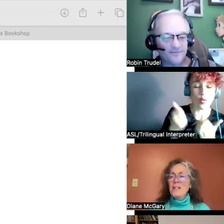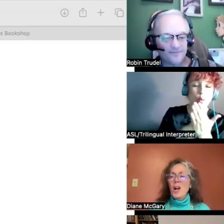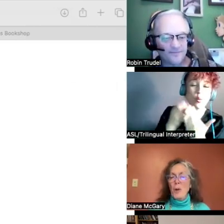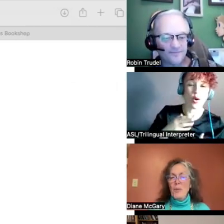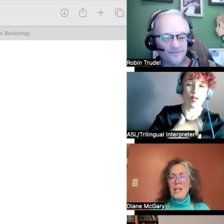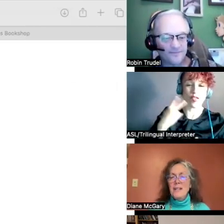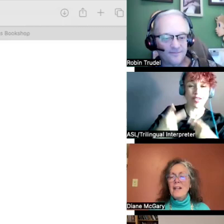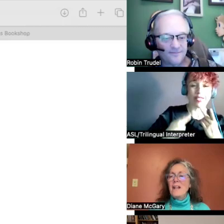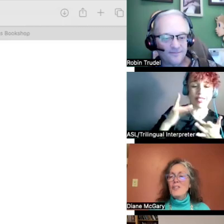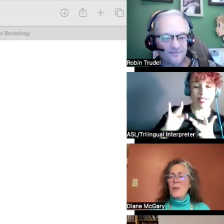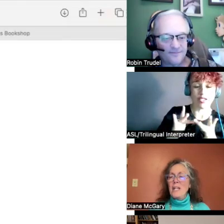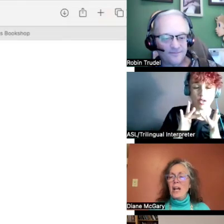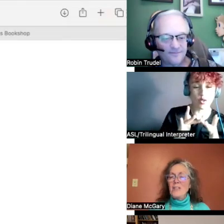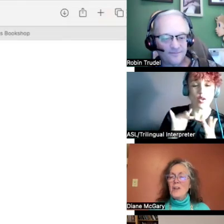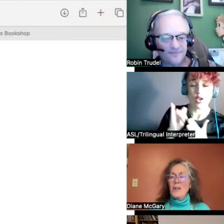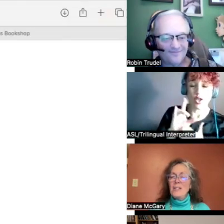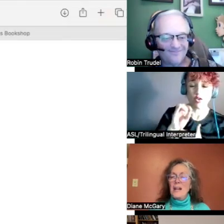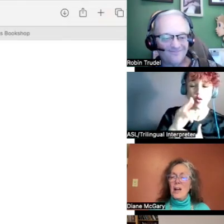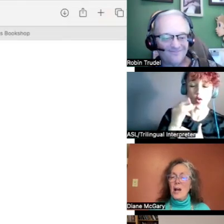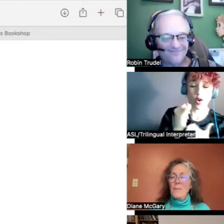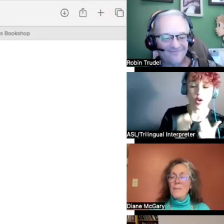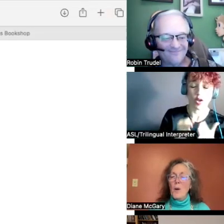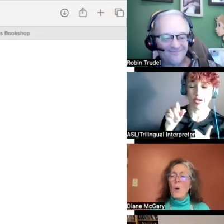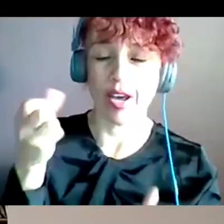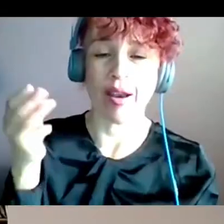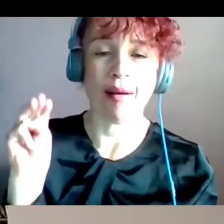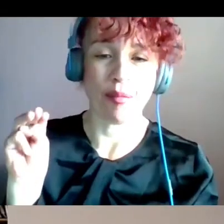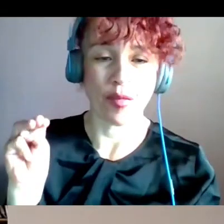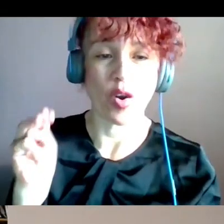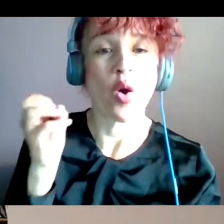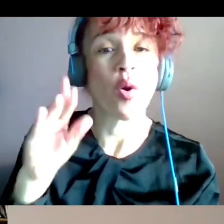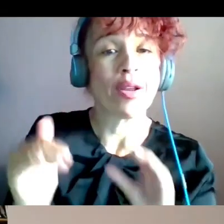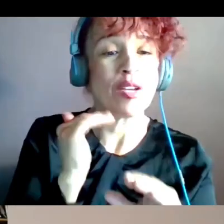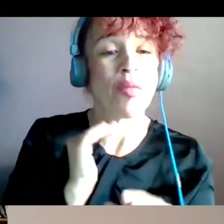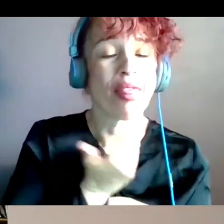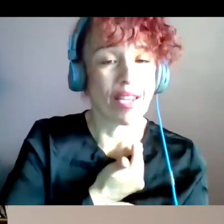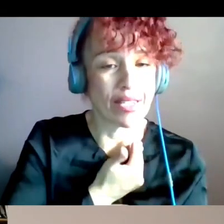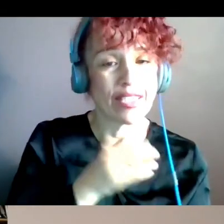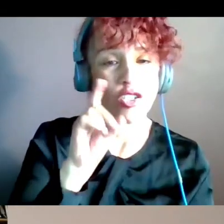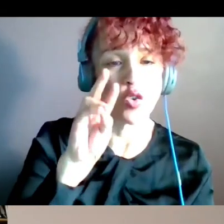please visit our website, that's drakearts.com, or email us at